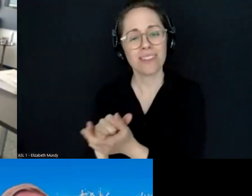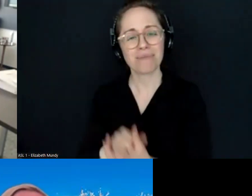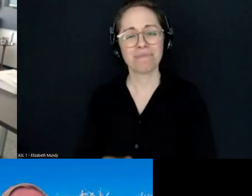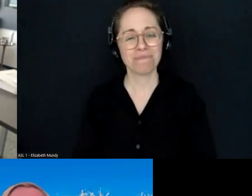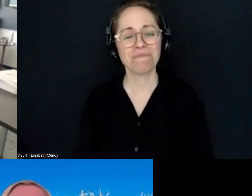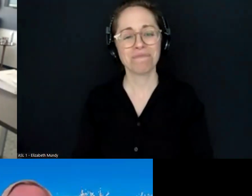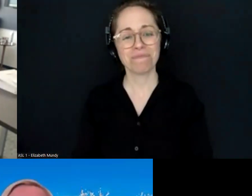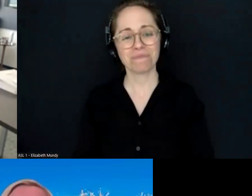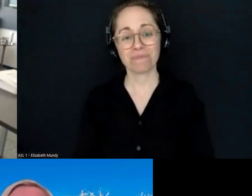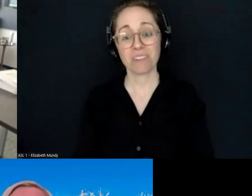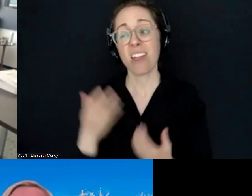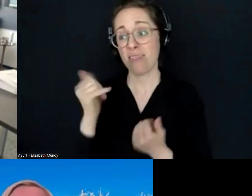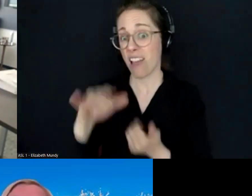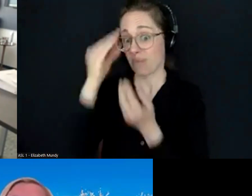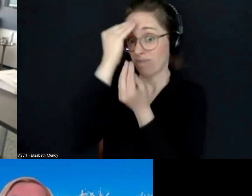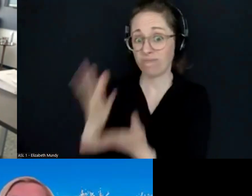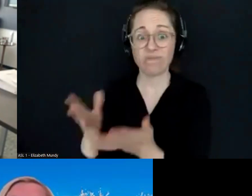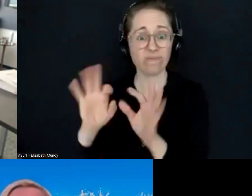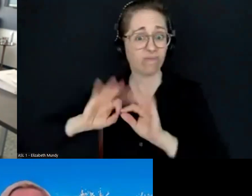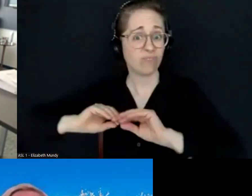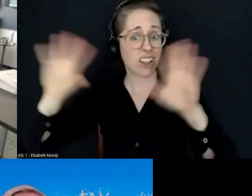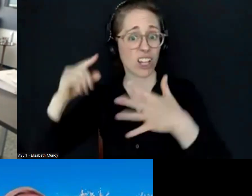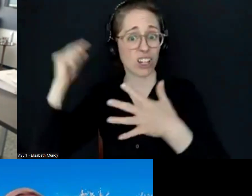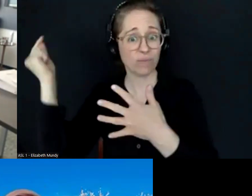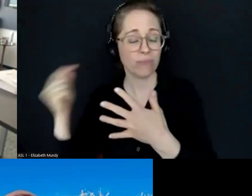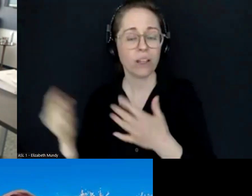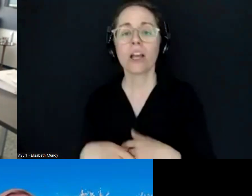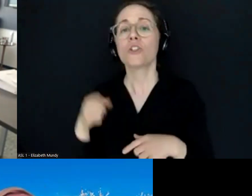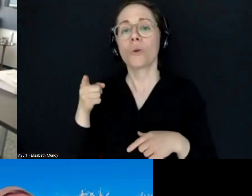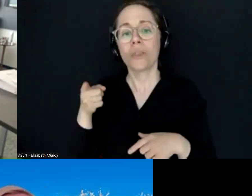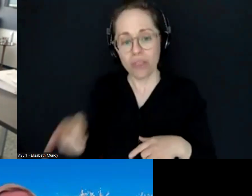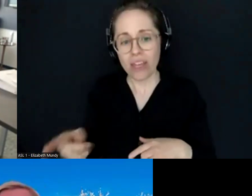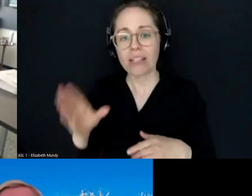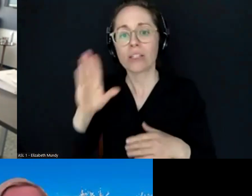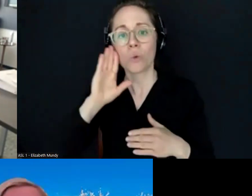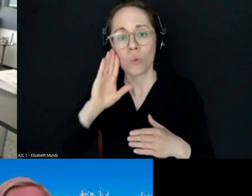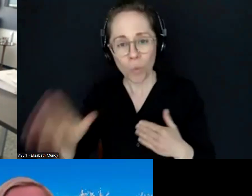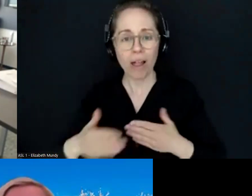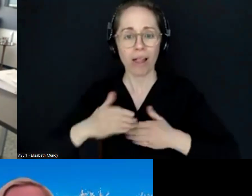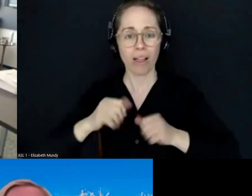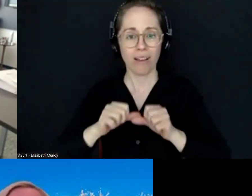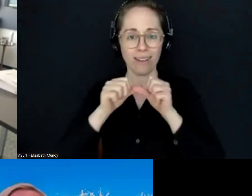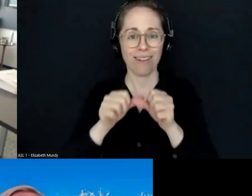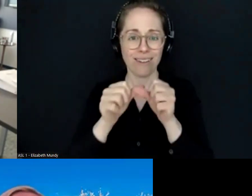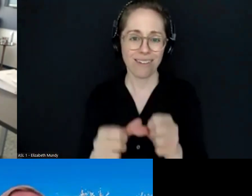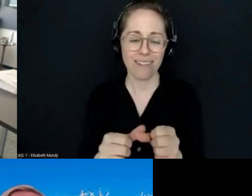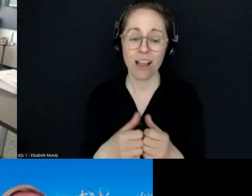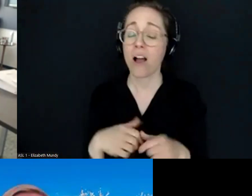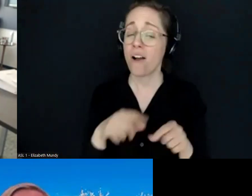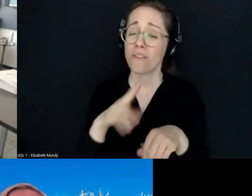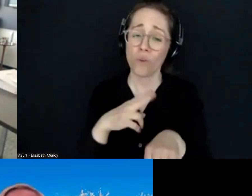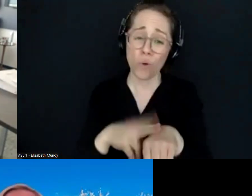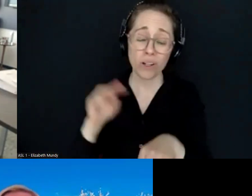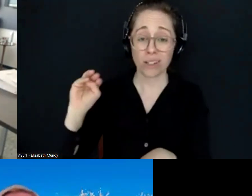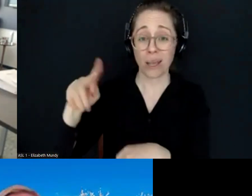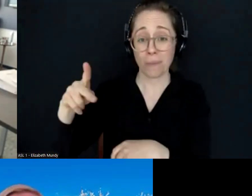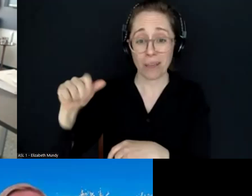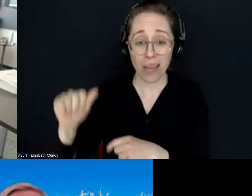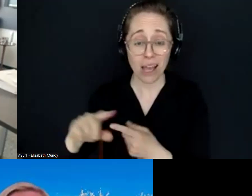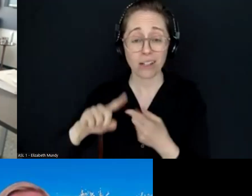so this work will live through other stakeholder bodies, and certainly, MPA wise, Elder Justice,